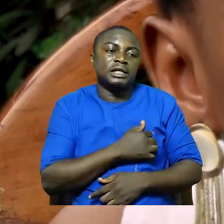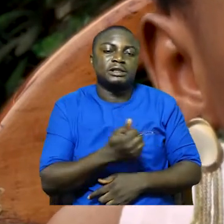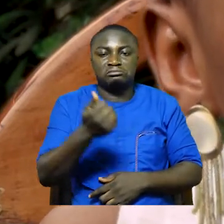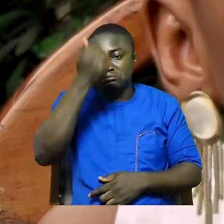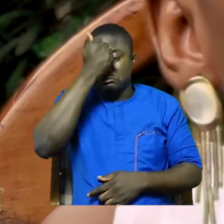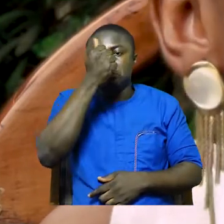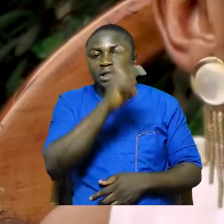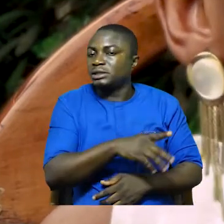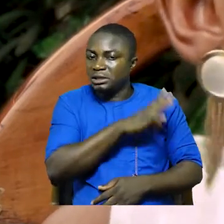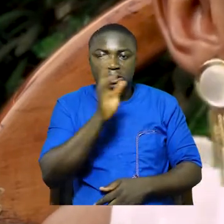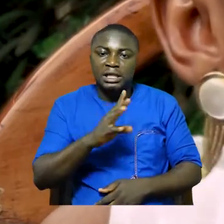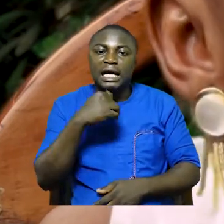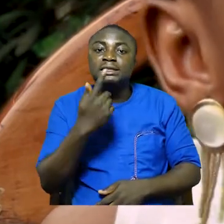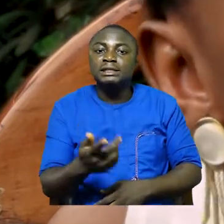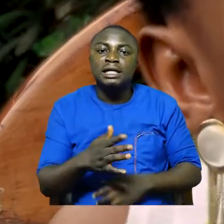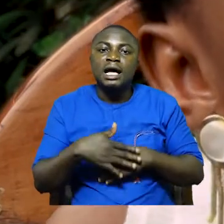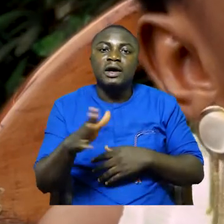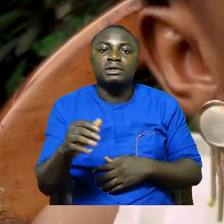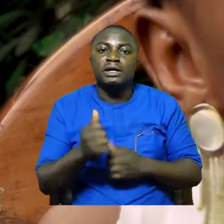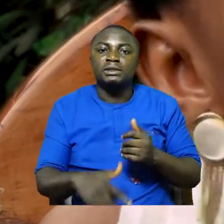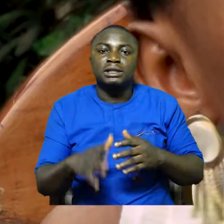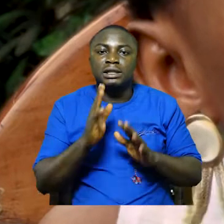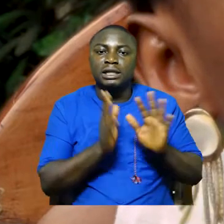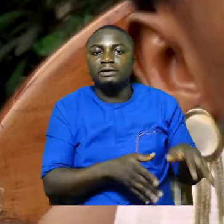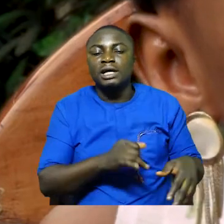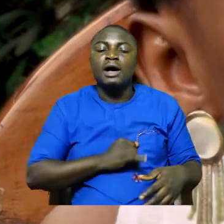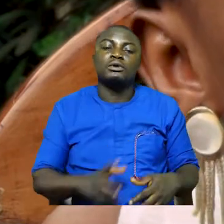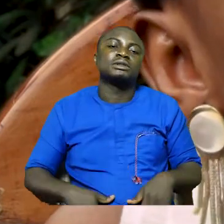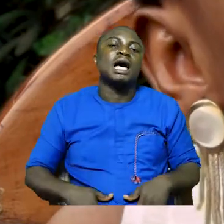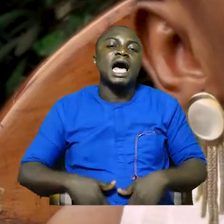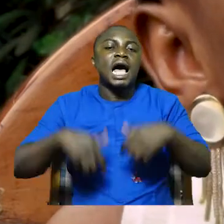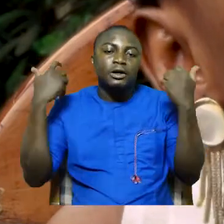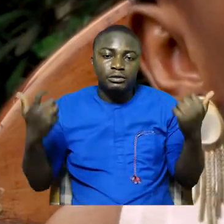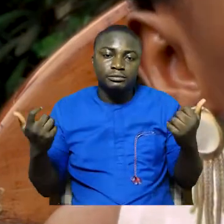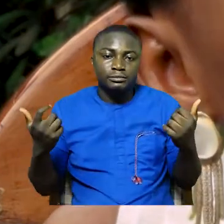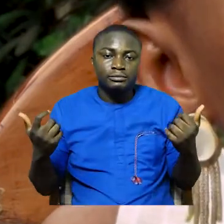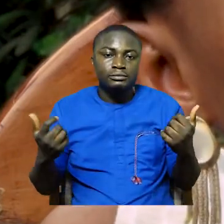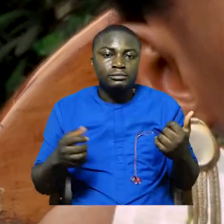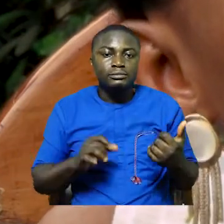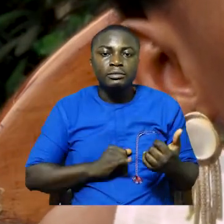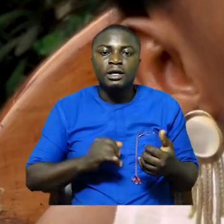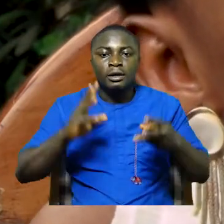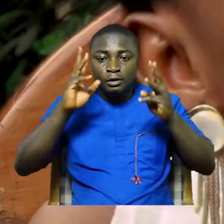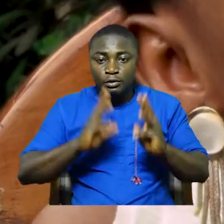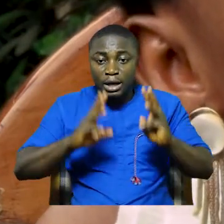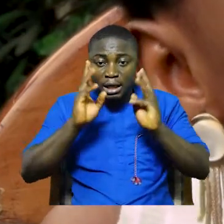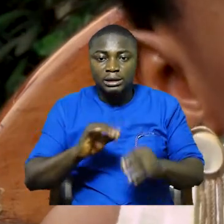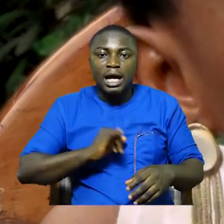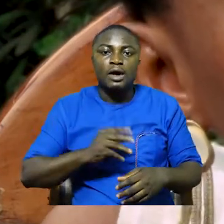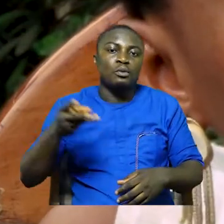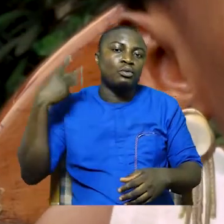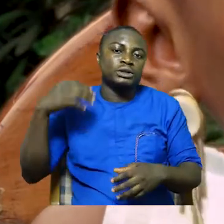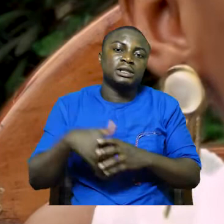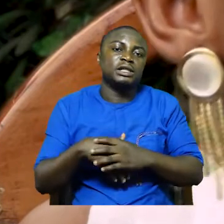me like one mum. He didn't say anything. After everything, he left. I was so upset. Like, I